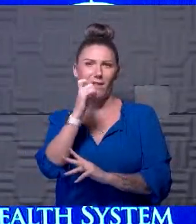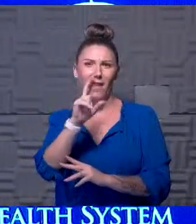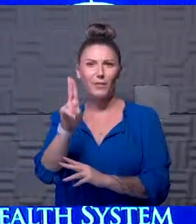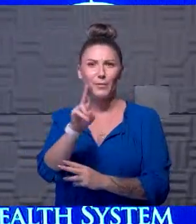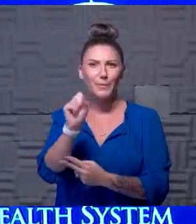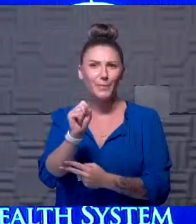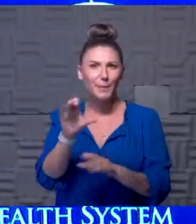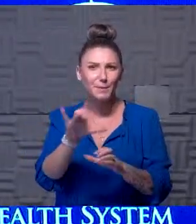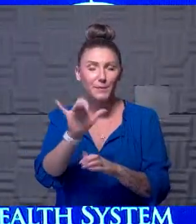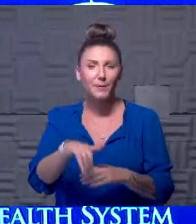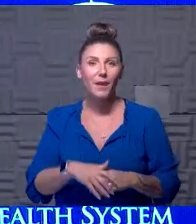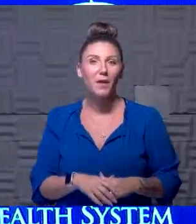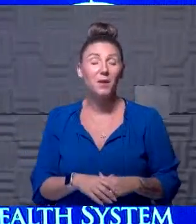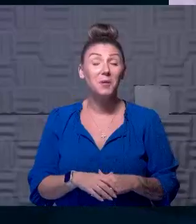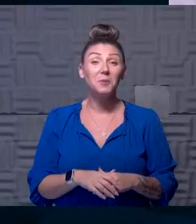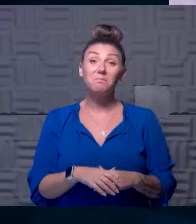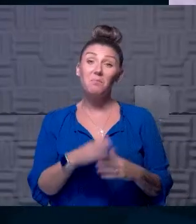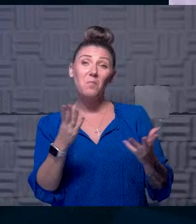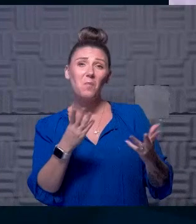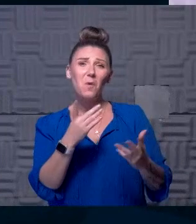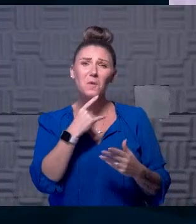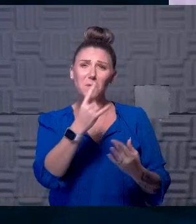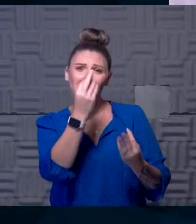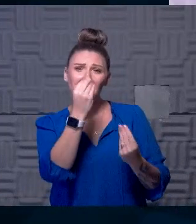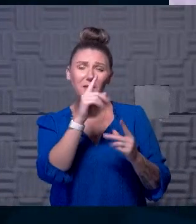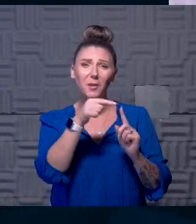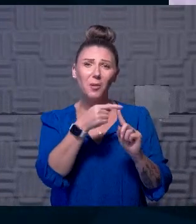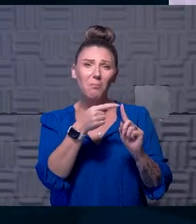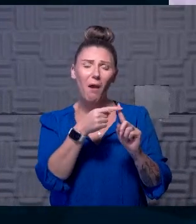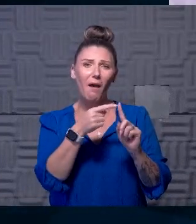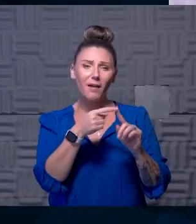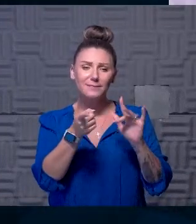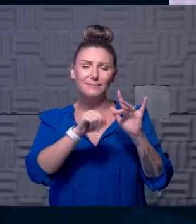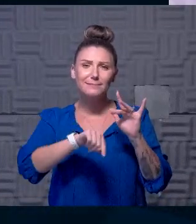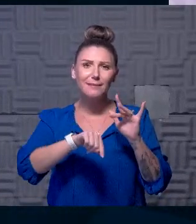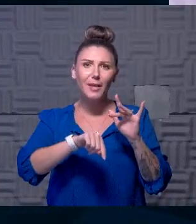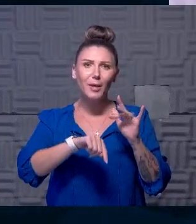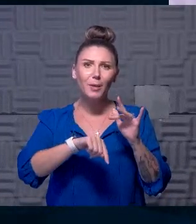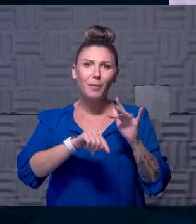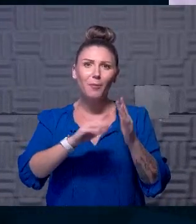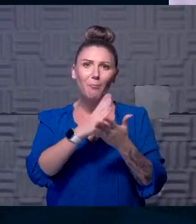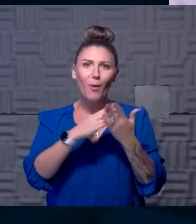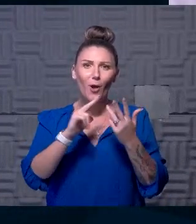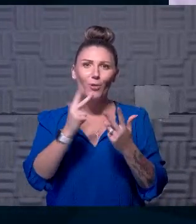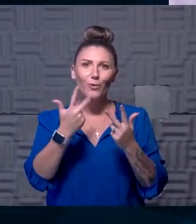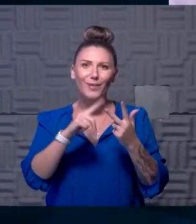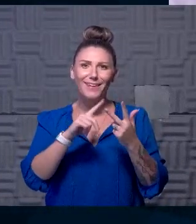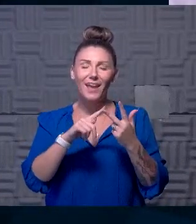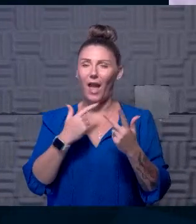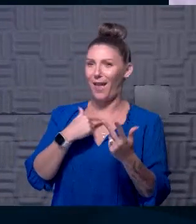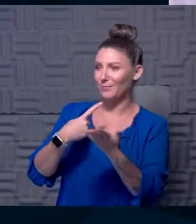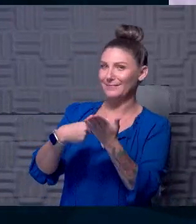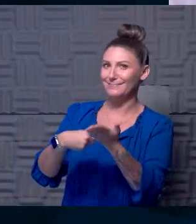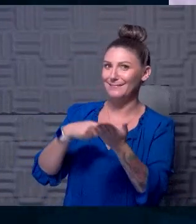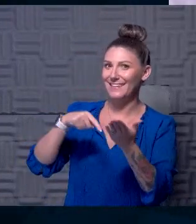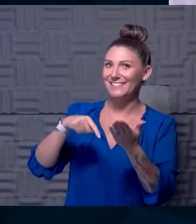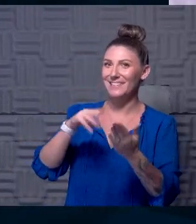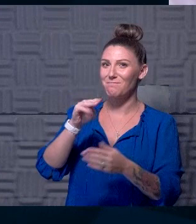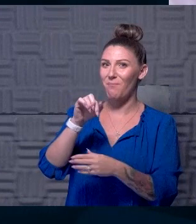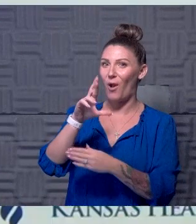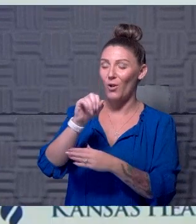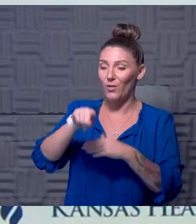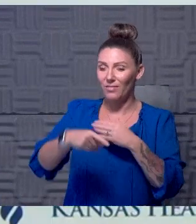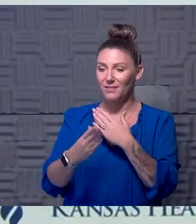touch base. Barbara, what do you think about skipping phase 3, and should the United States do that? No. I was just talking to Mario about that this morning. So in the